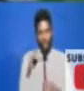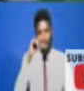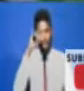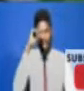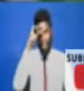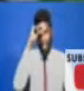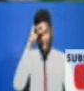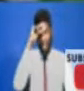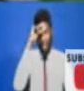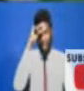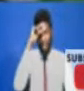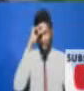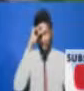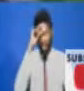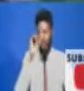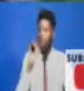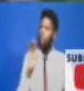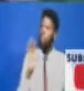for